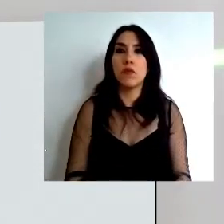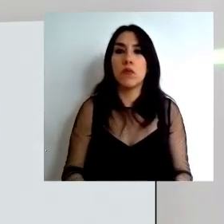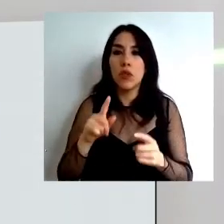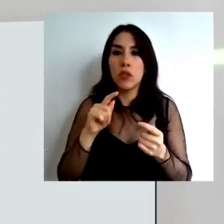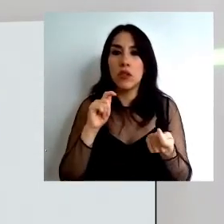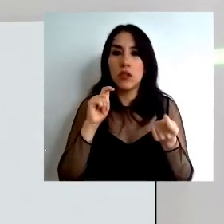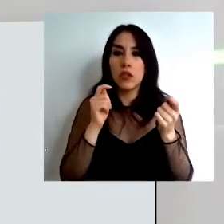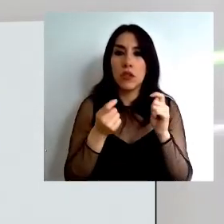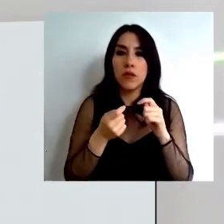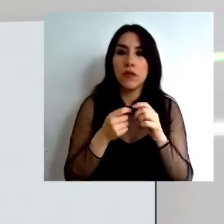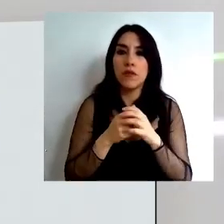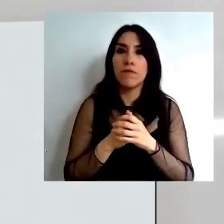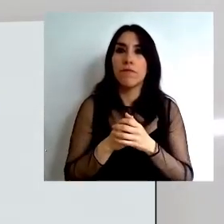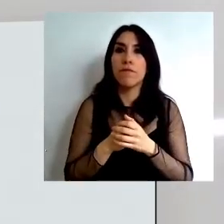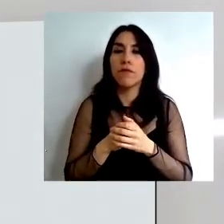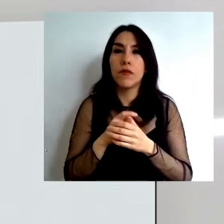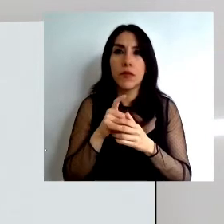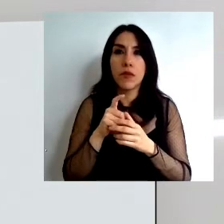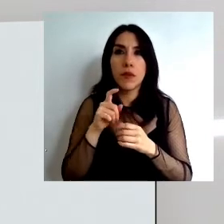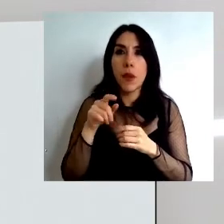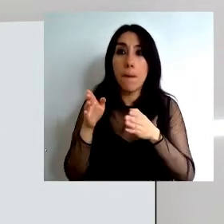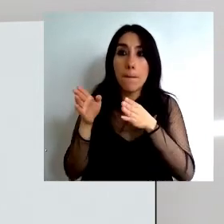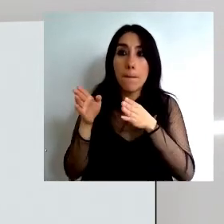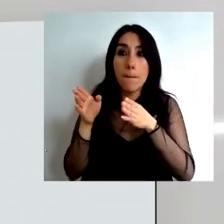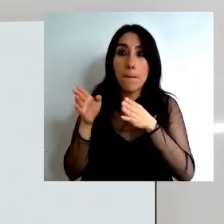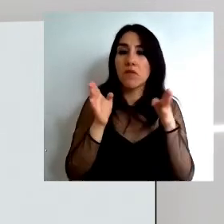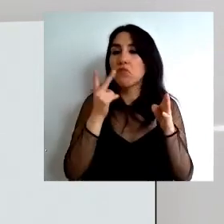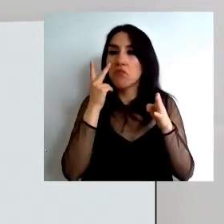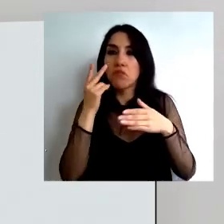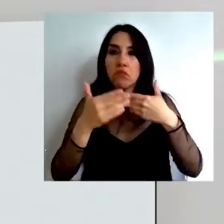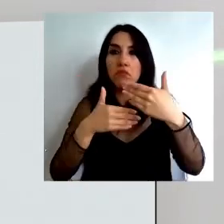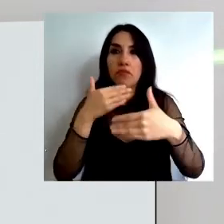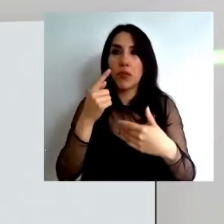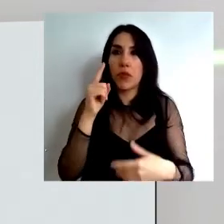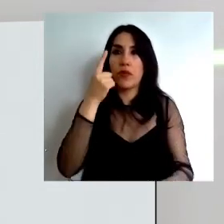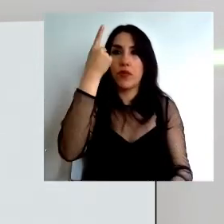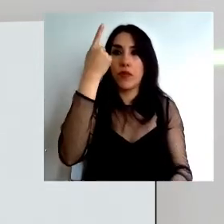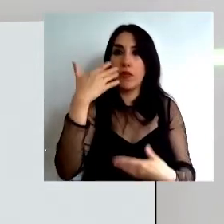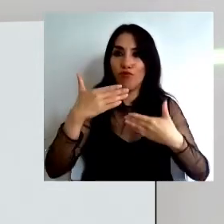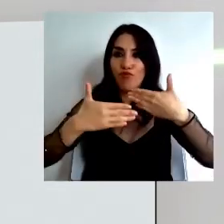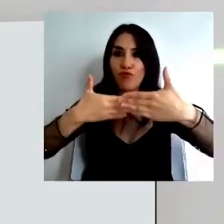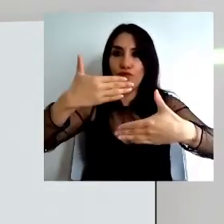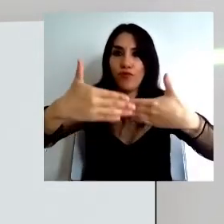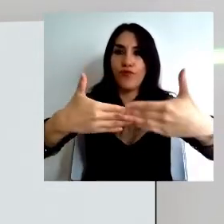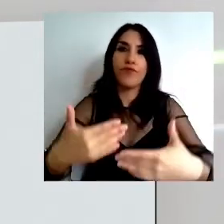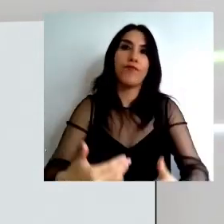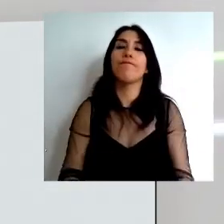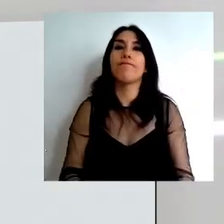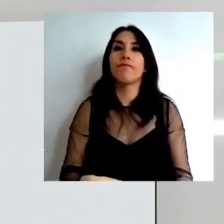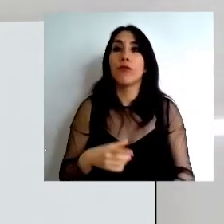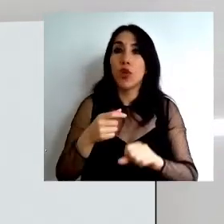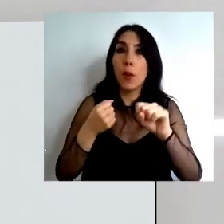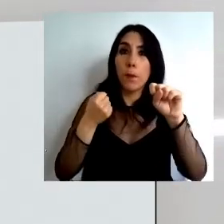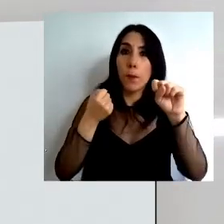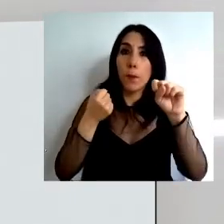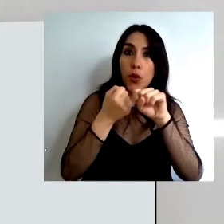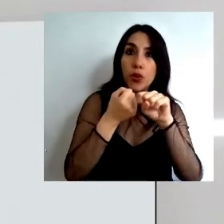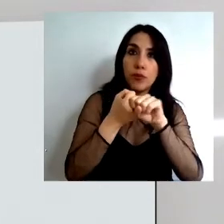the first step, to support our partners to be more efficient, to be faster, to be better, and to